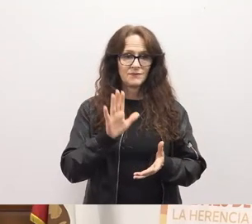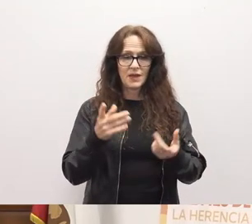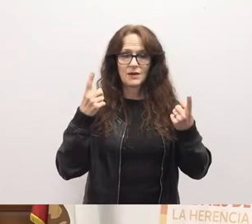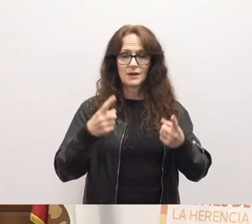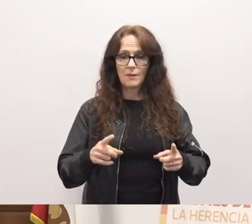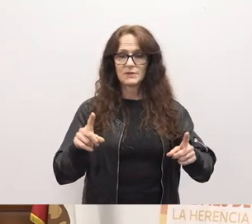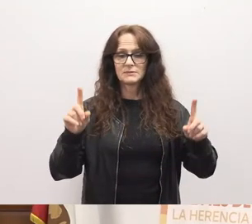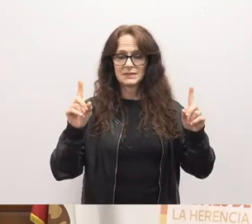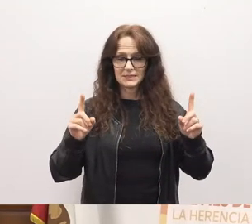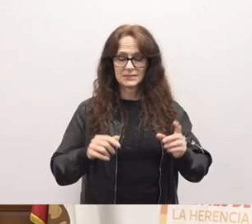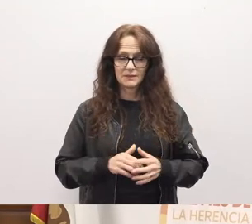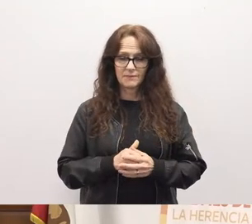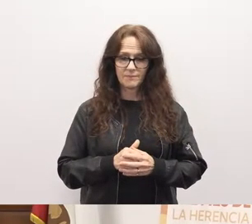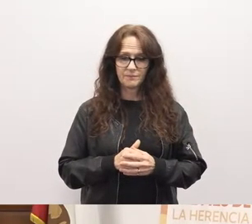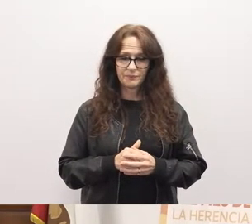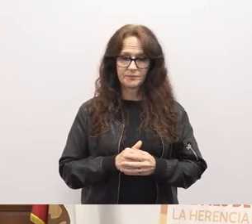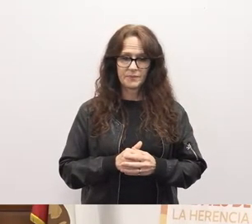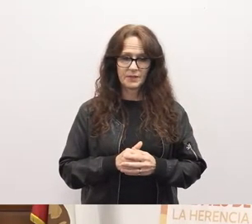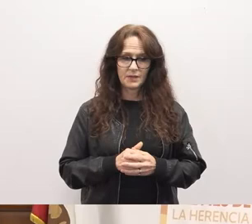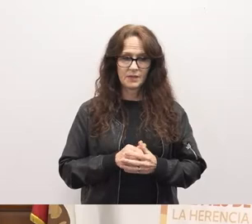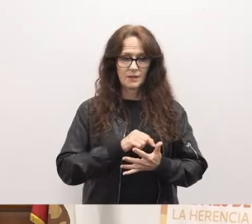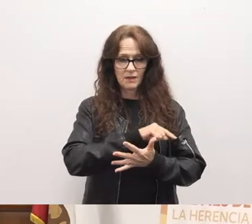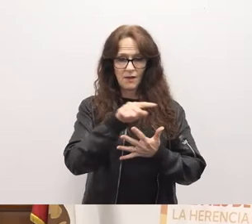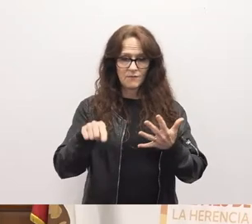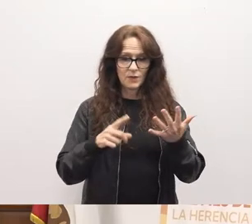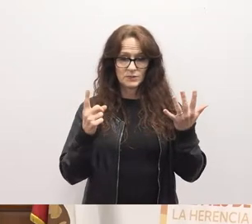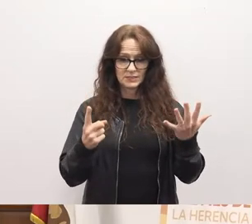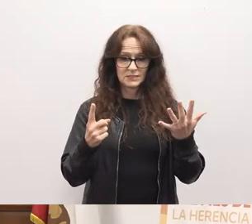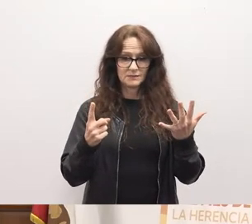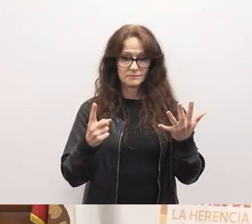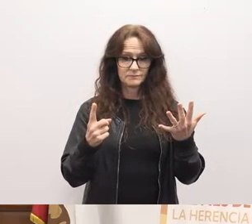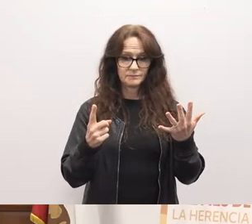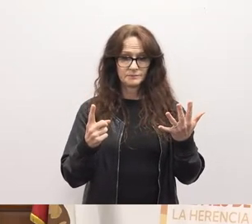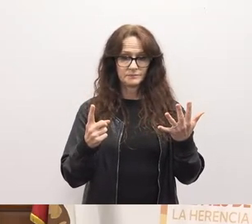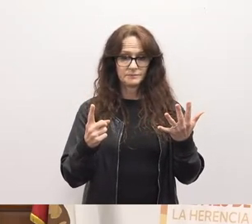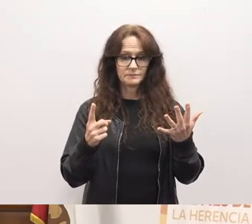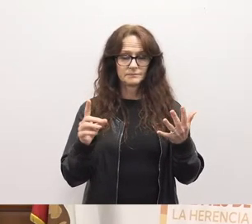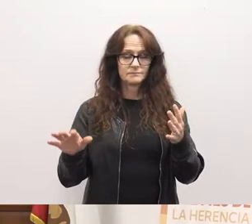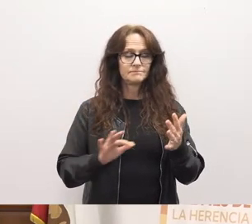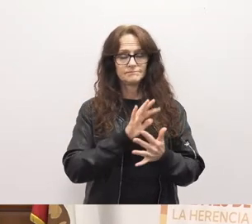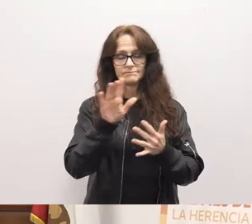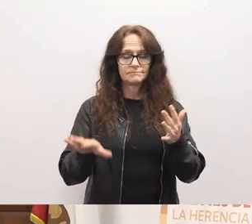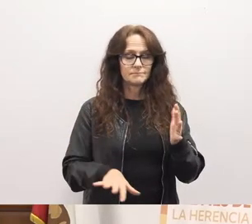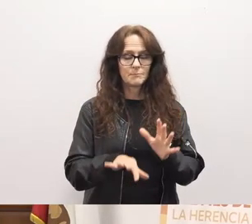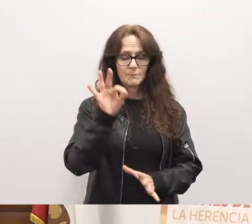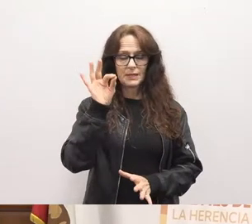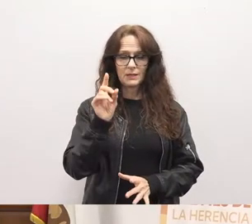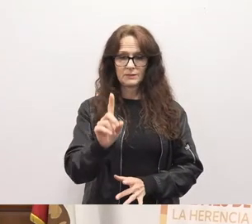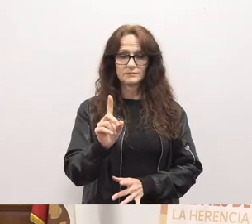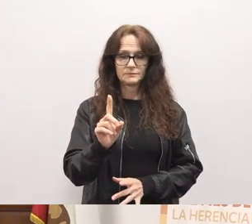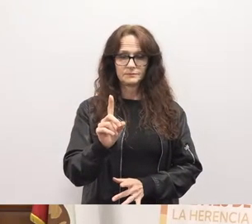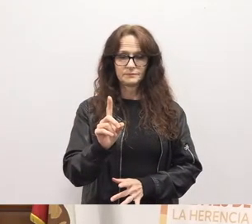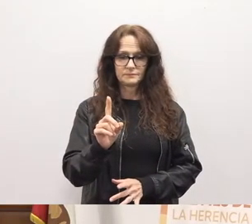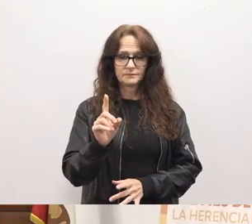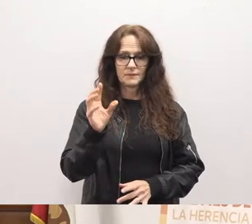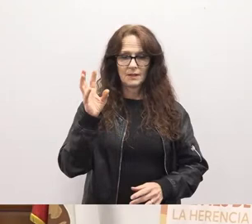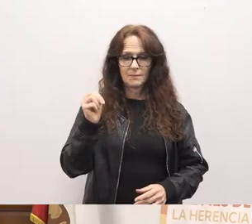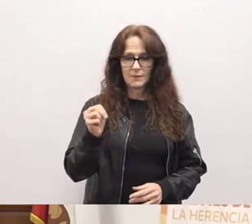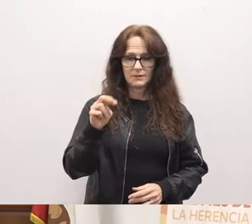accomplishments. And of those 6, we made a choice in